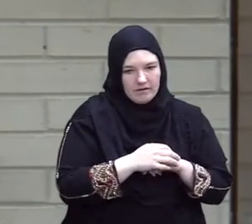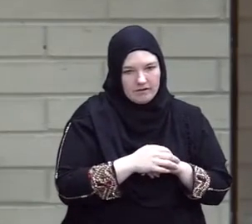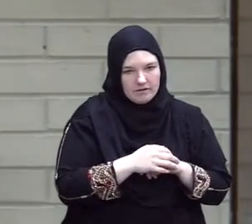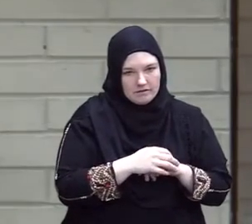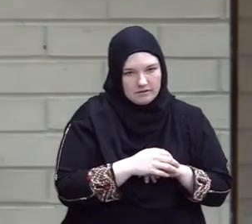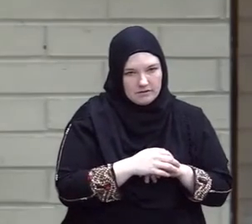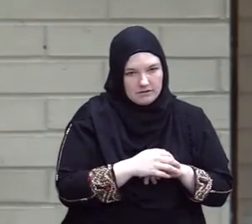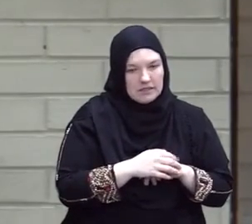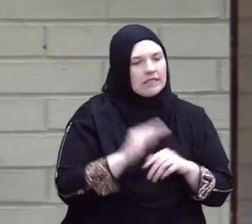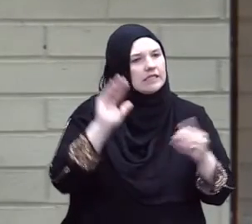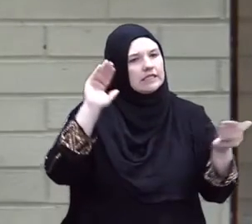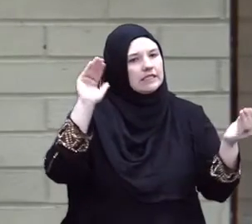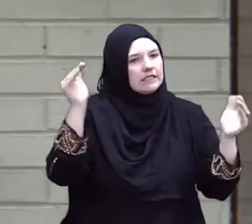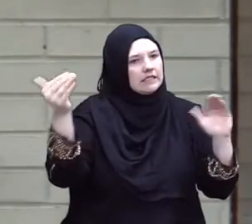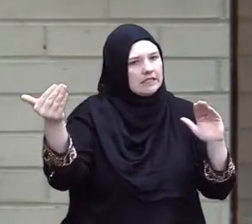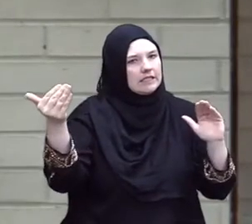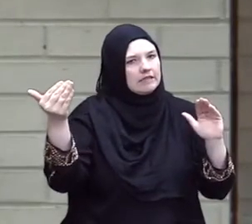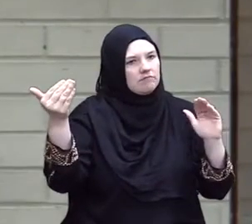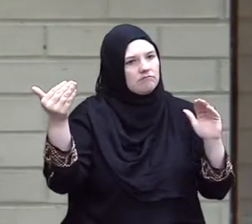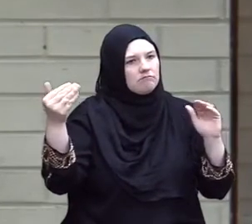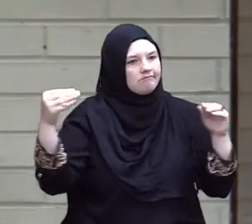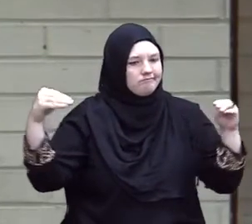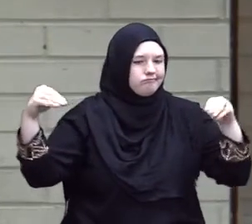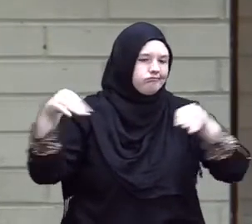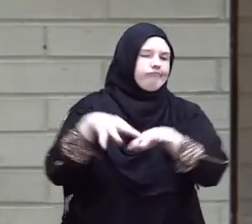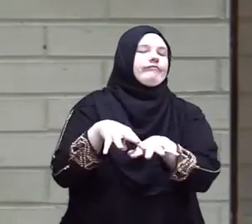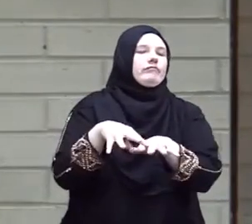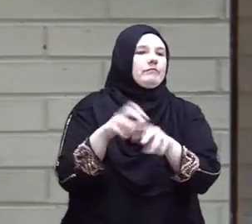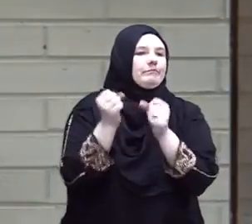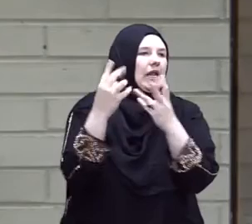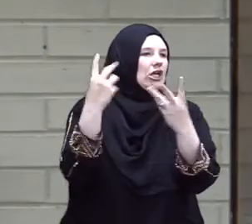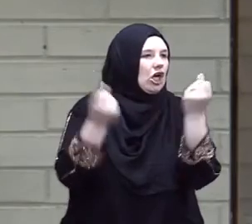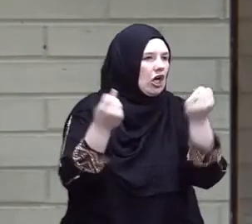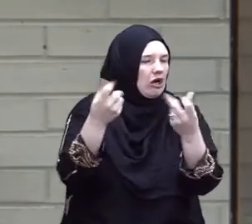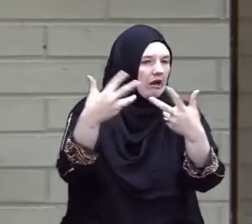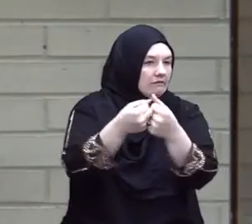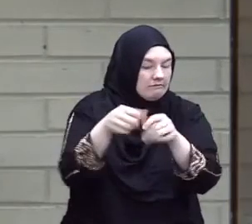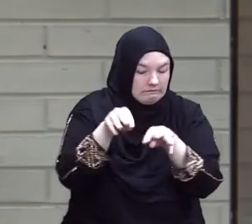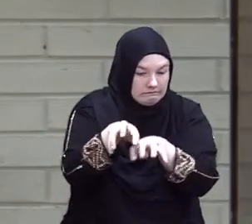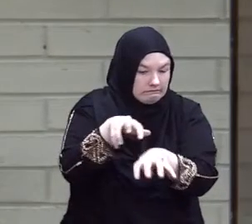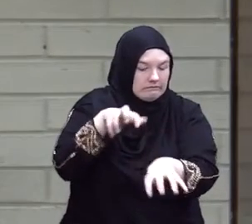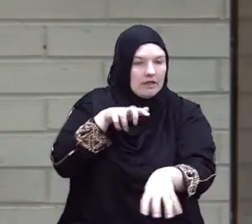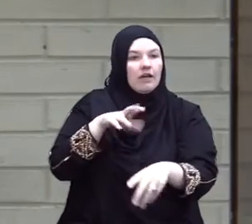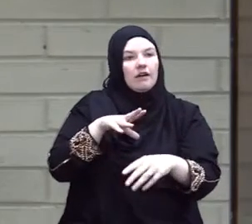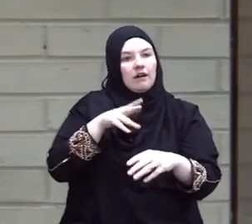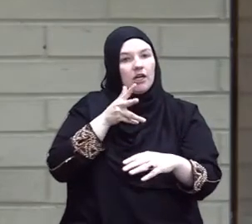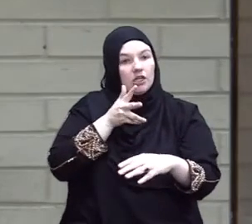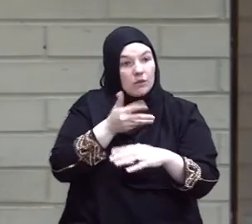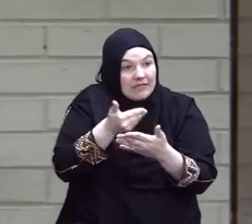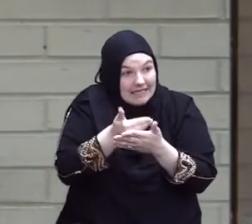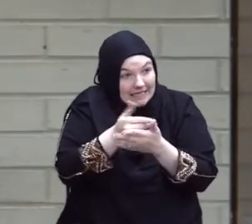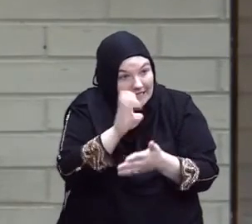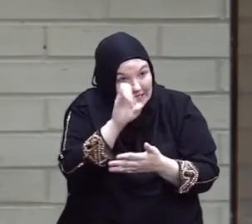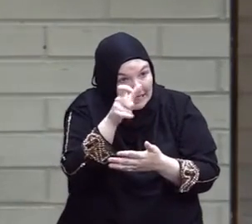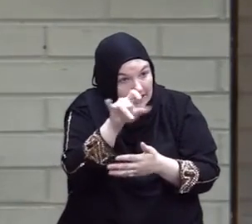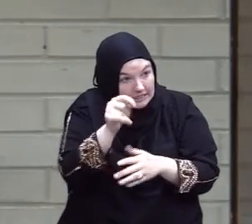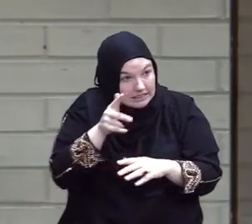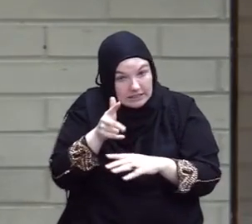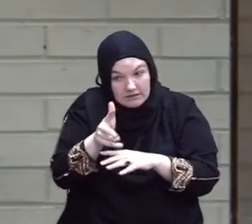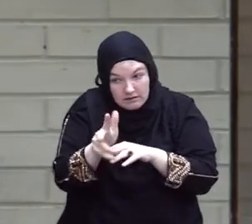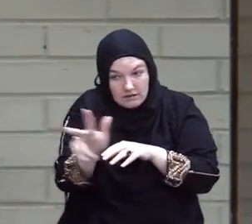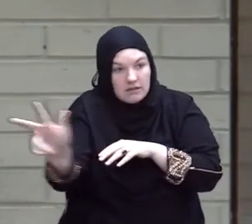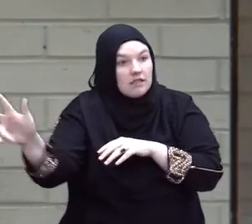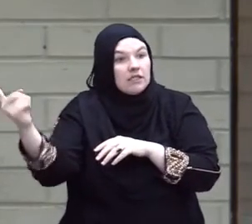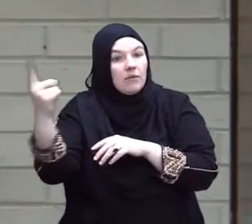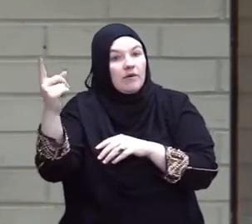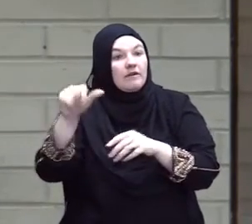and it seems crowded, there's some accident or something, and then you're close to the exit, you take